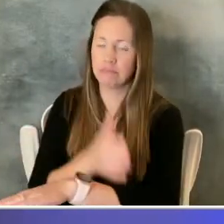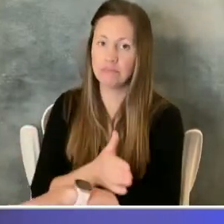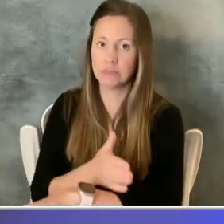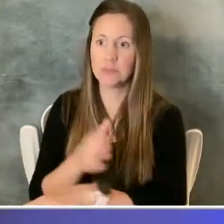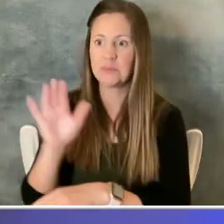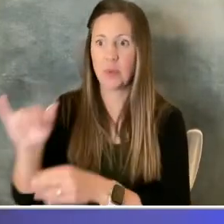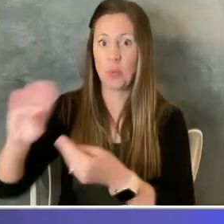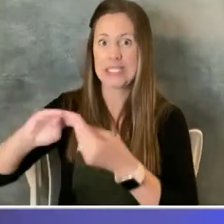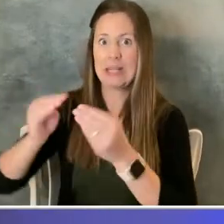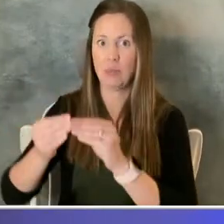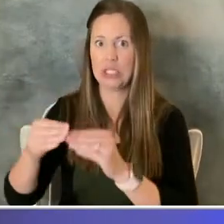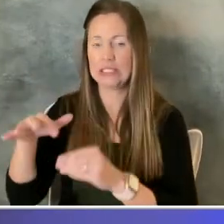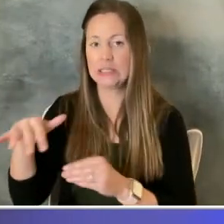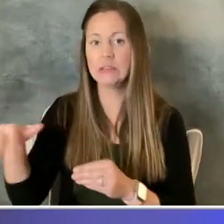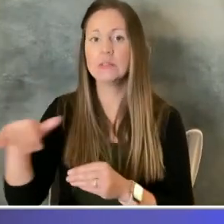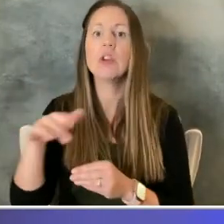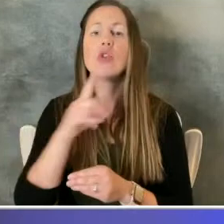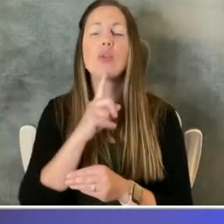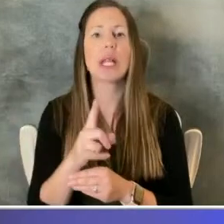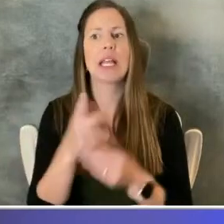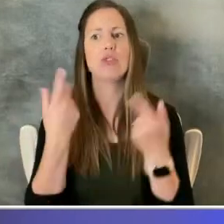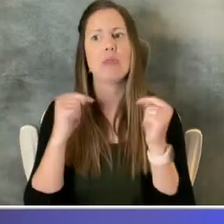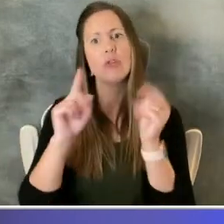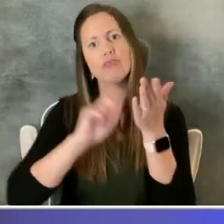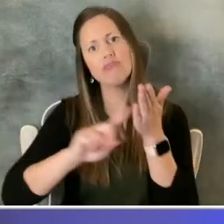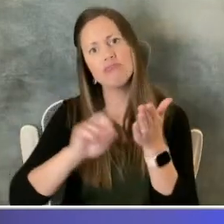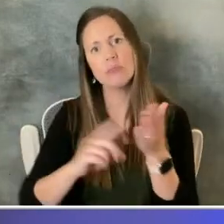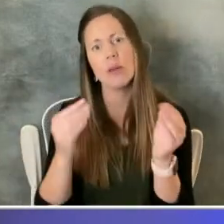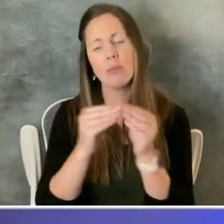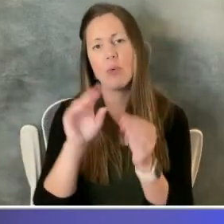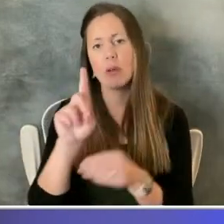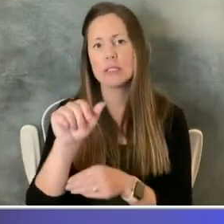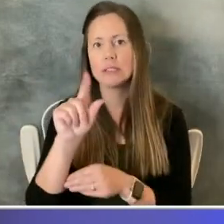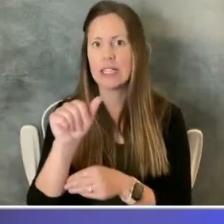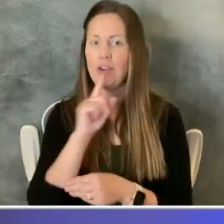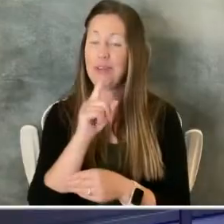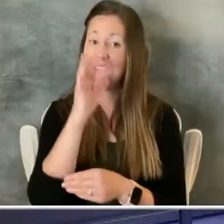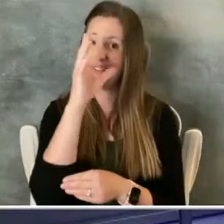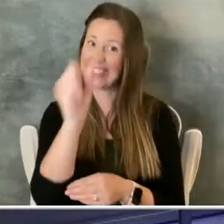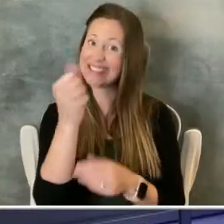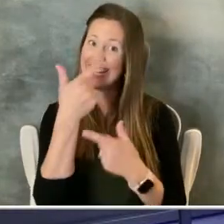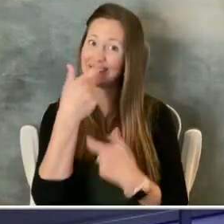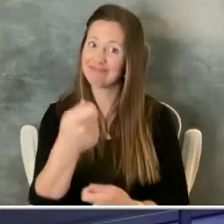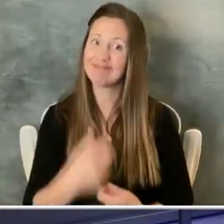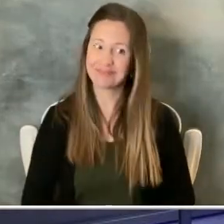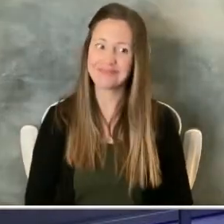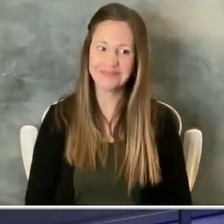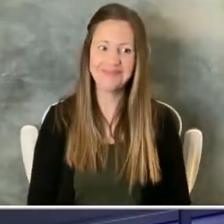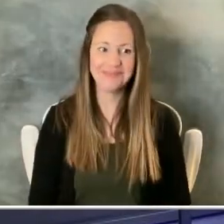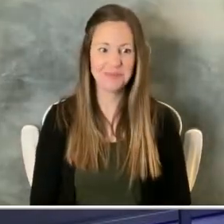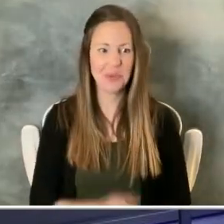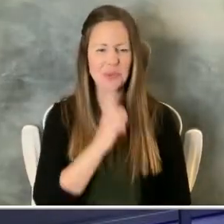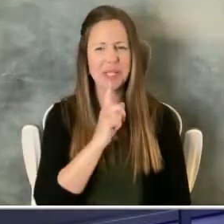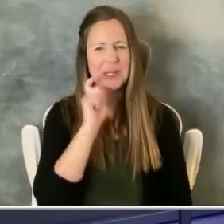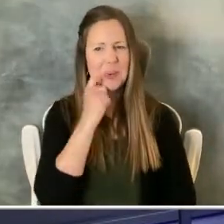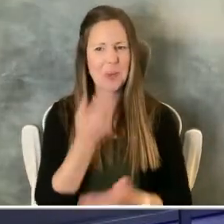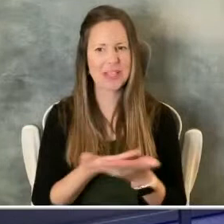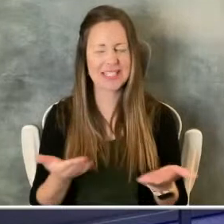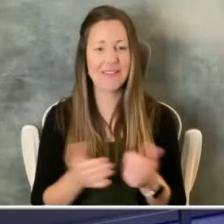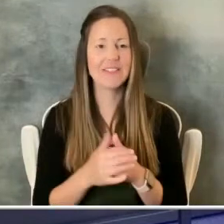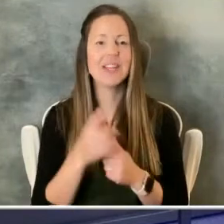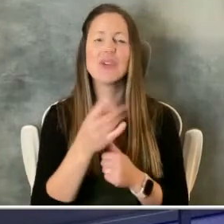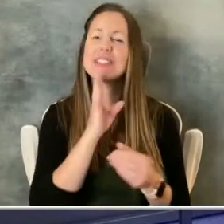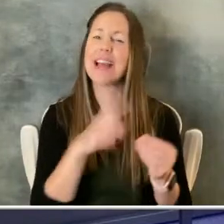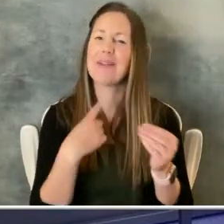trying to get more data on, but really, I think, fascinating data. You know, this is pretty cool stuff. And I know you've got to, speaking of exercise, run back